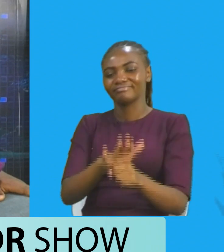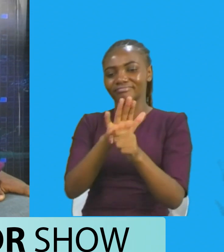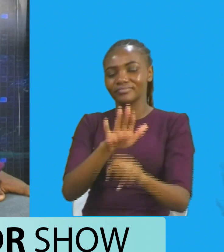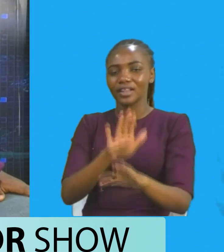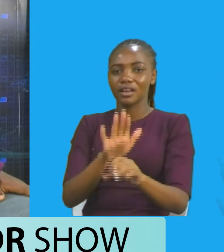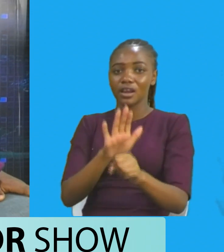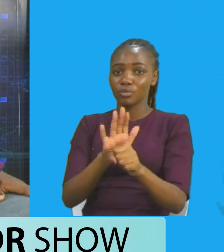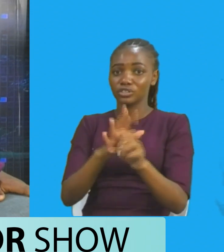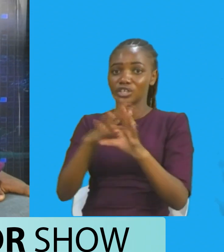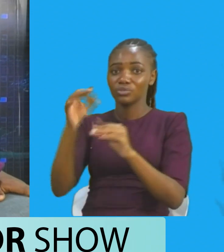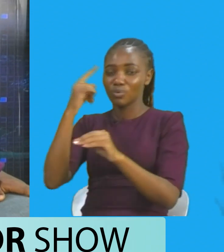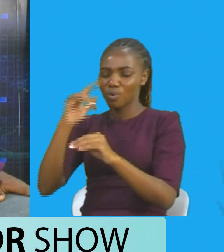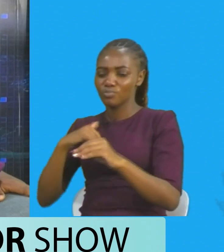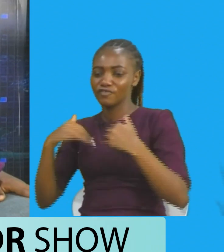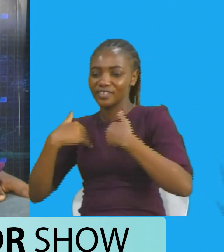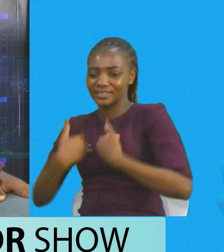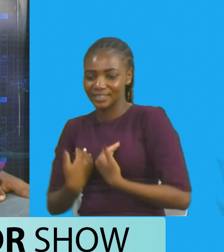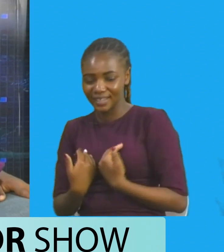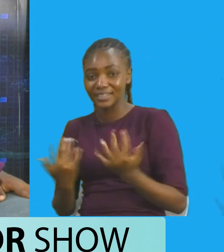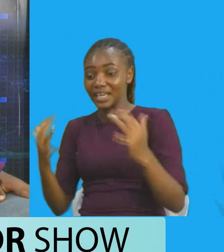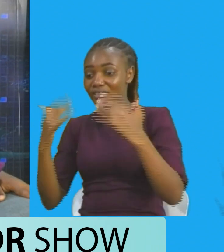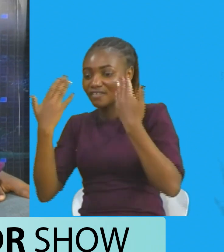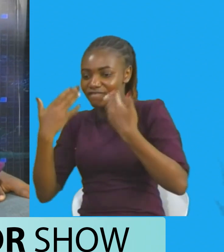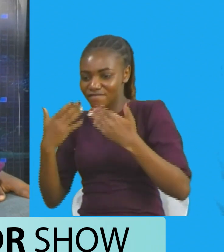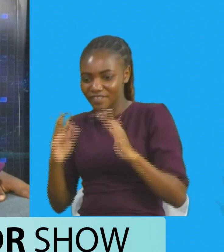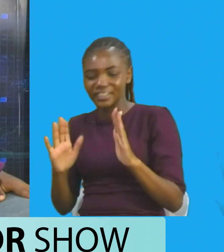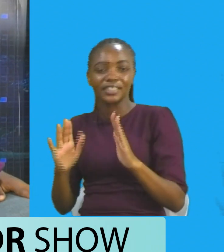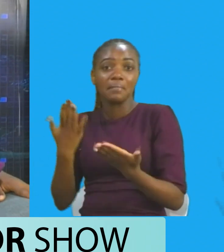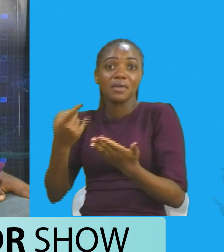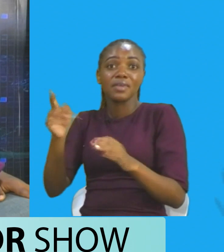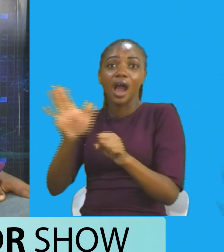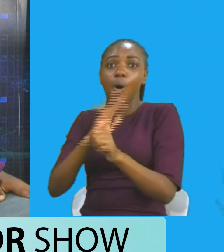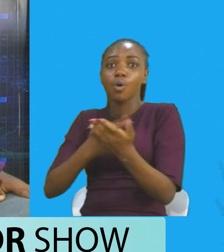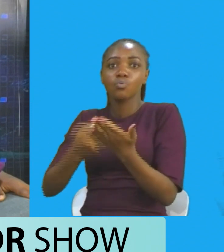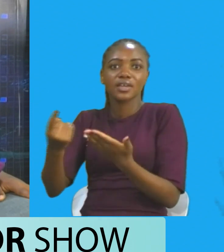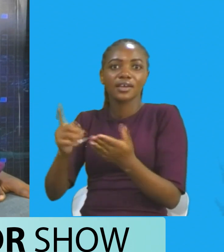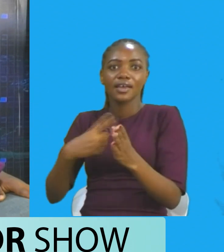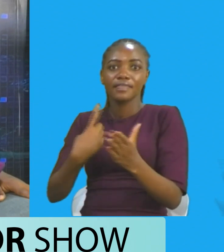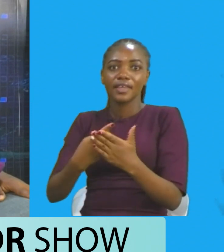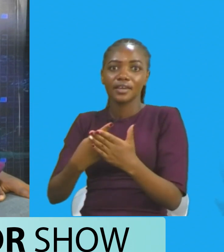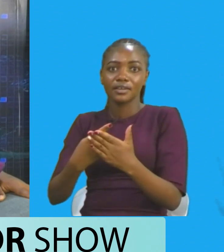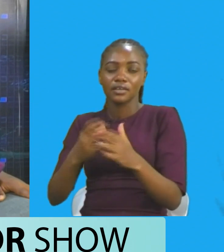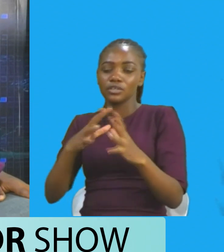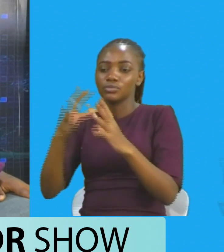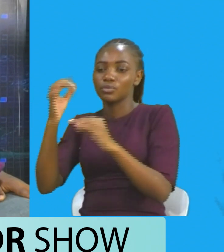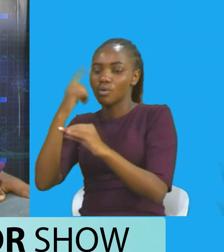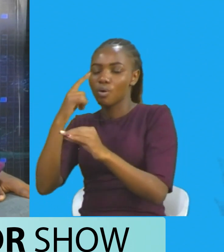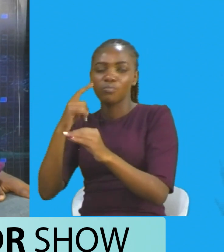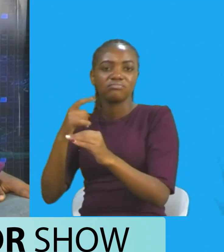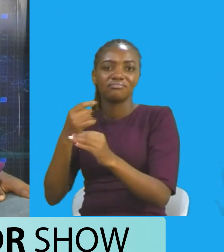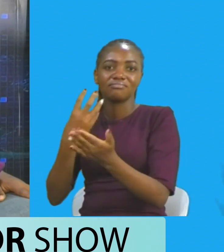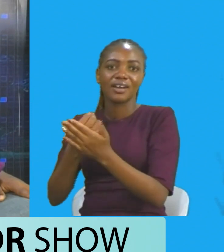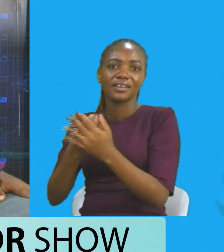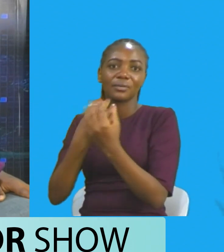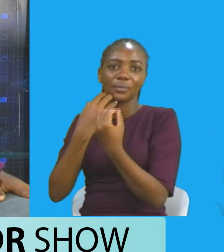tired, having done the whole event. Maybe you had attended training for a whole week per se, and then you run the whole night for the event, and you are